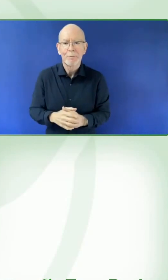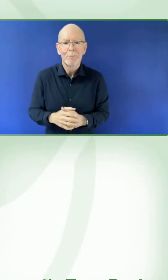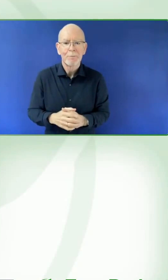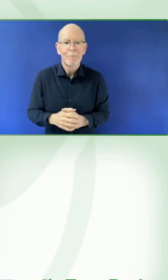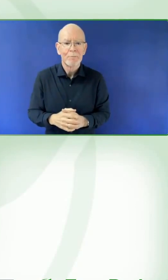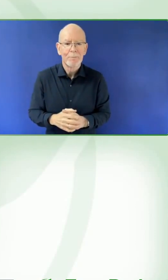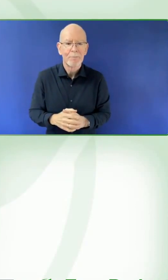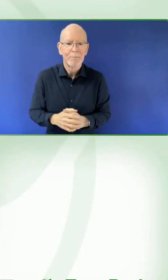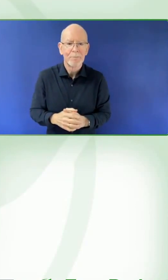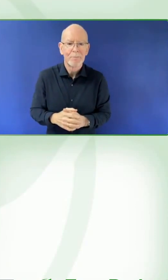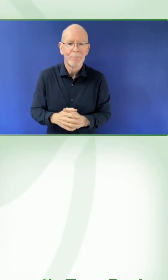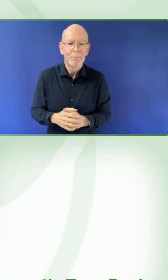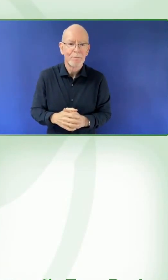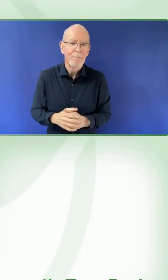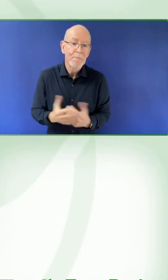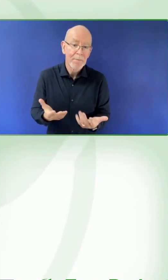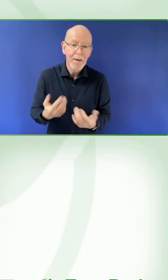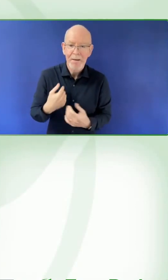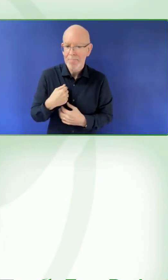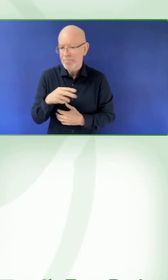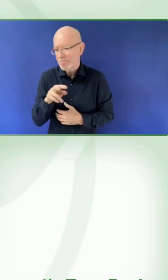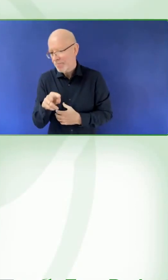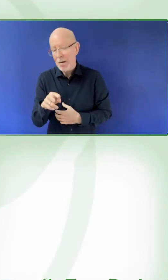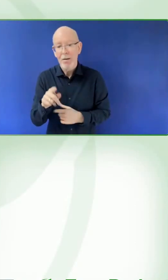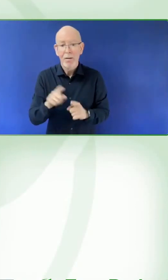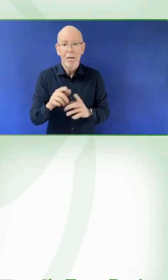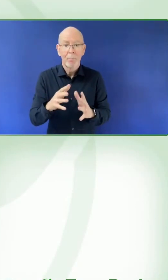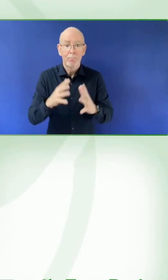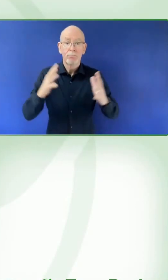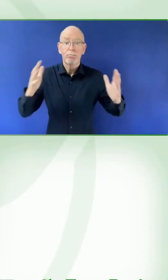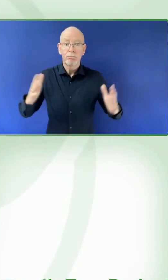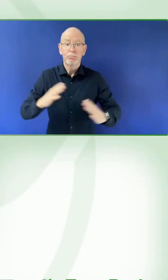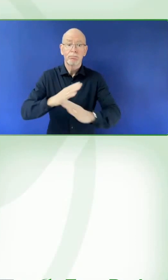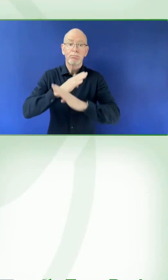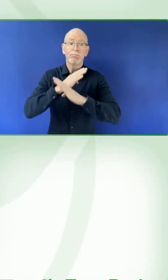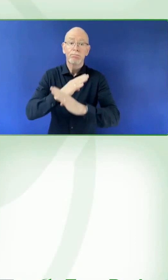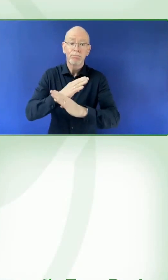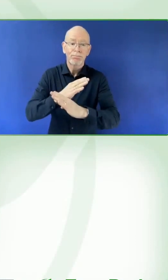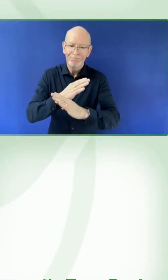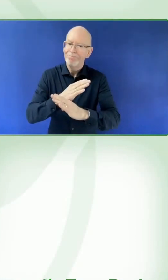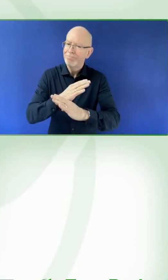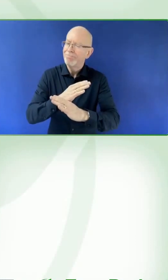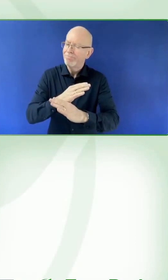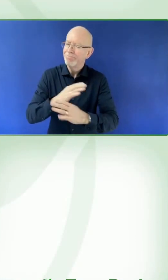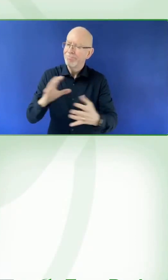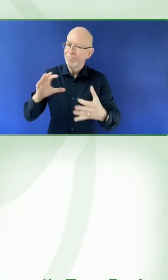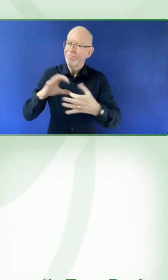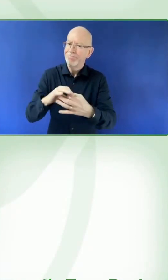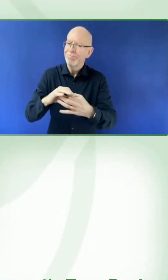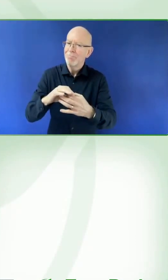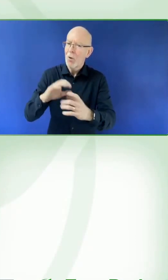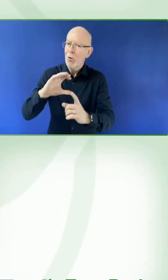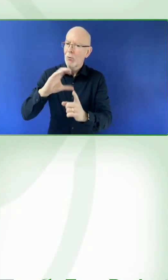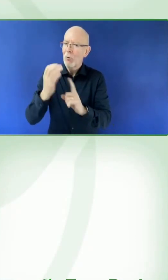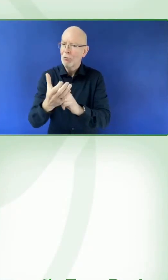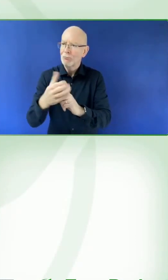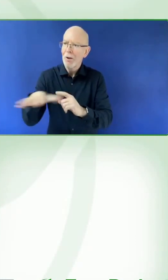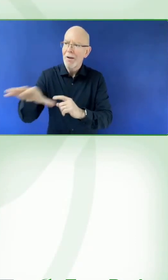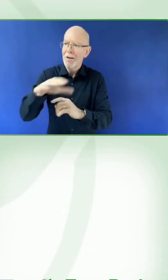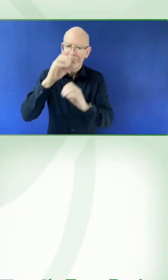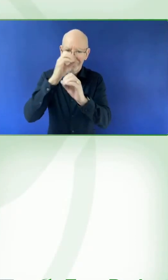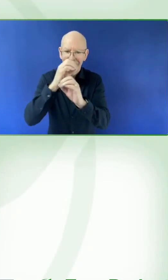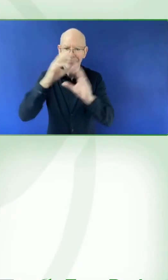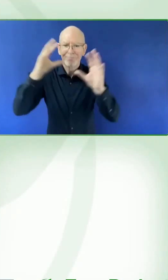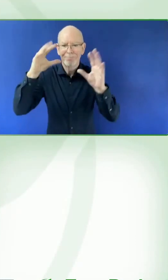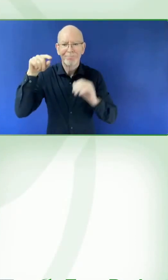we know that exist, that is part of our culture, much more so with people with